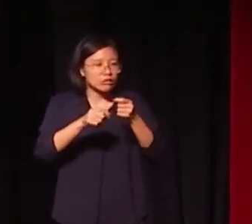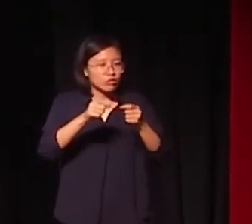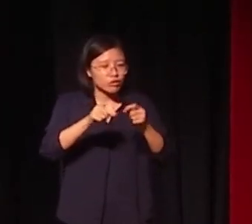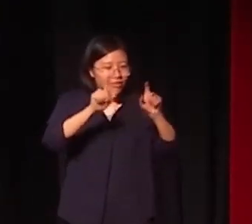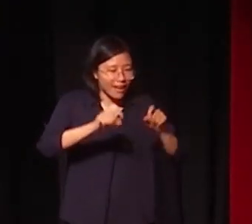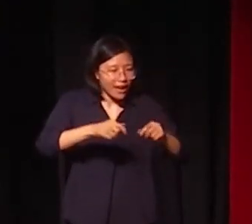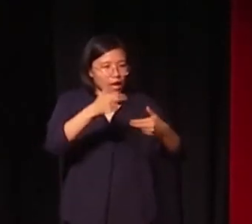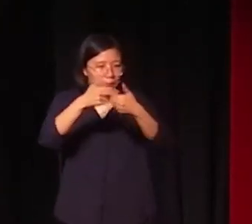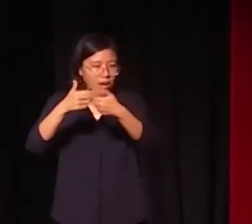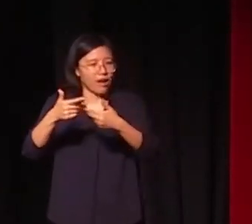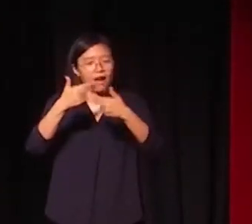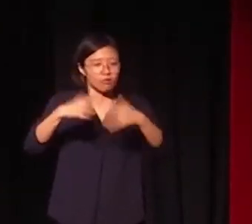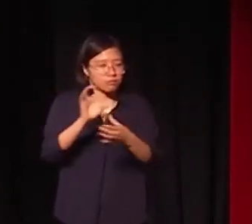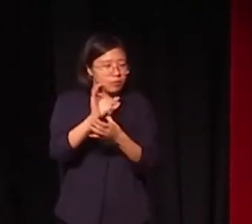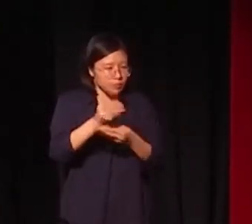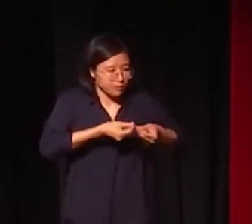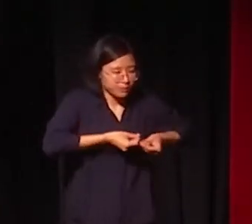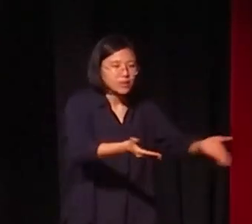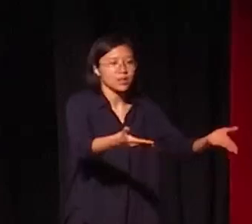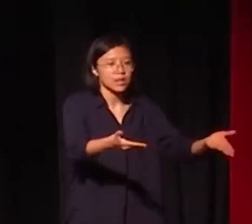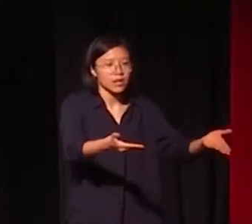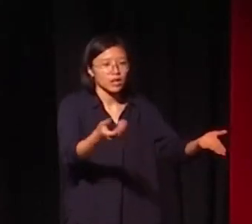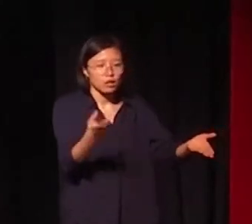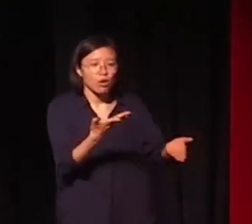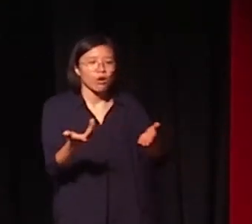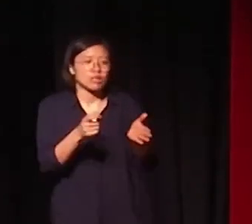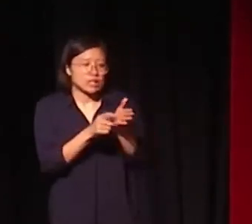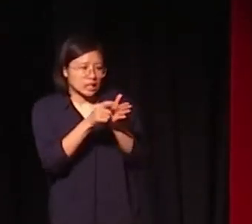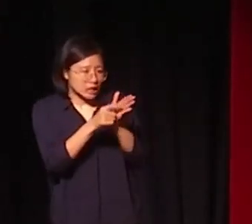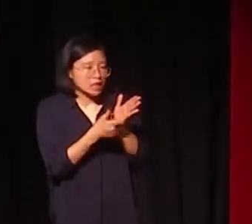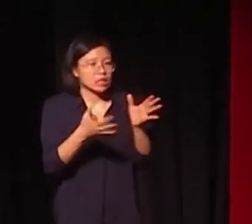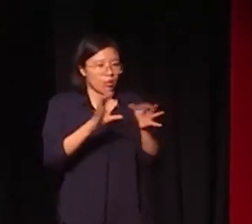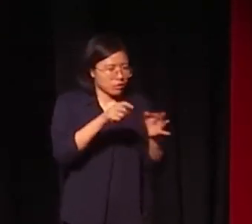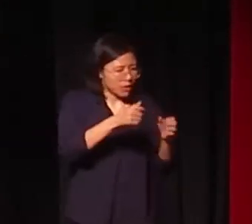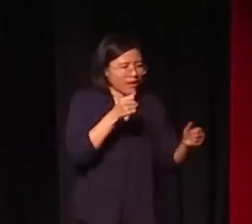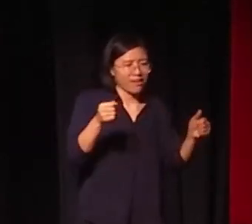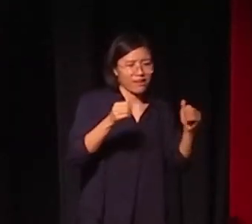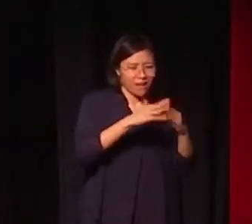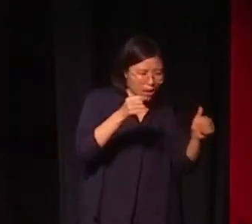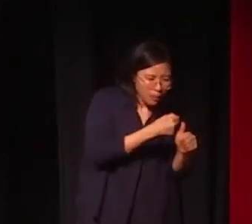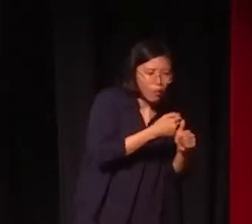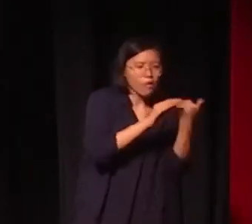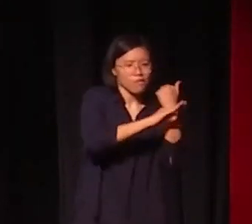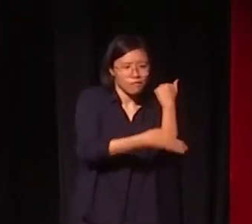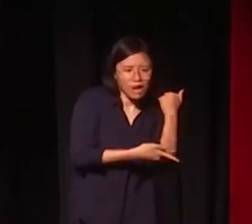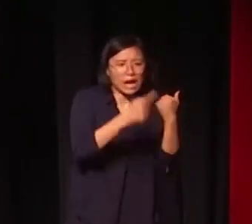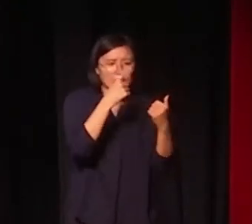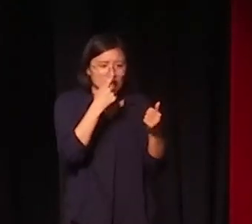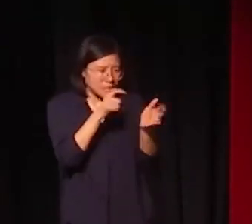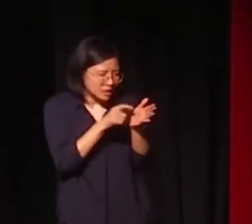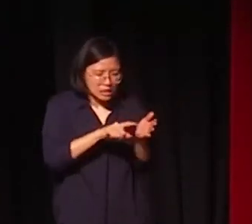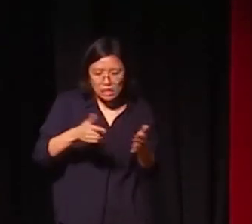abuse in British Sign Language. We developed a glossary of BSL signs for interpreters and for deaf